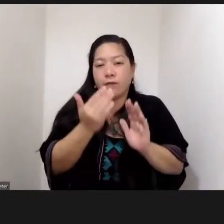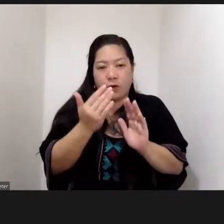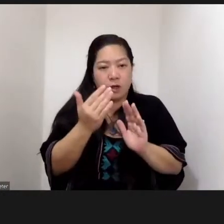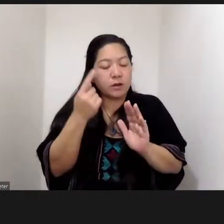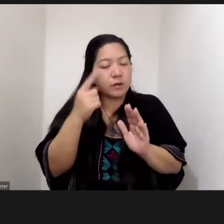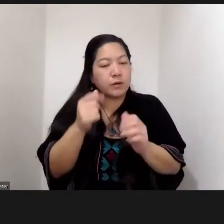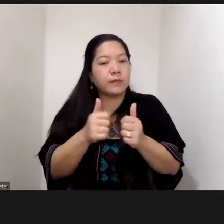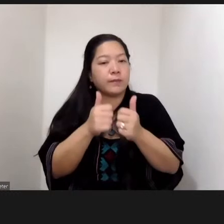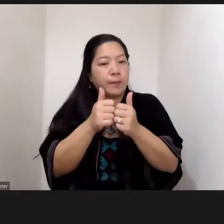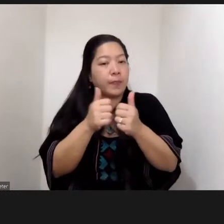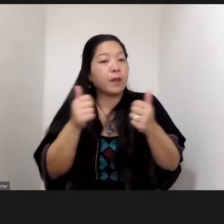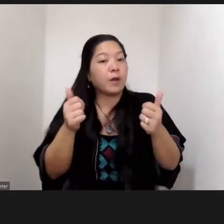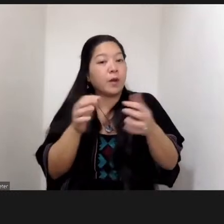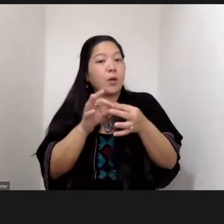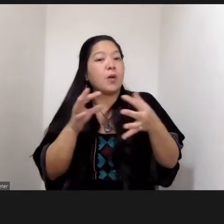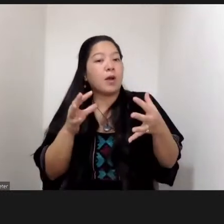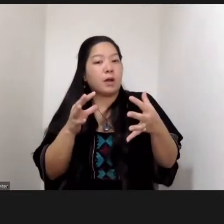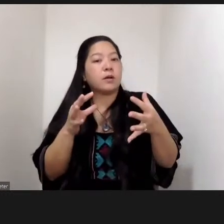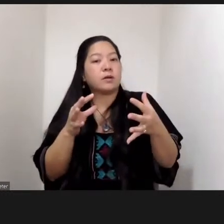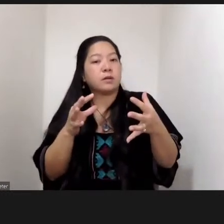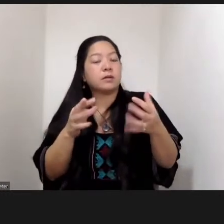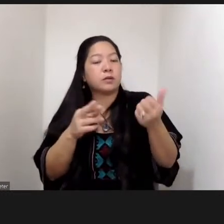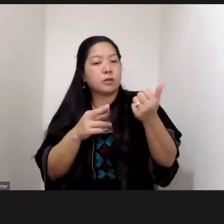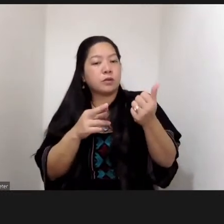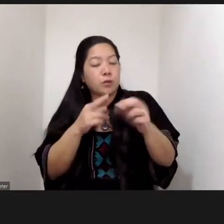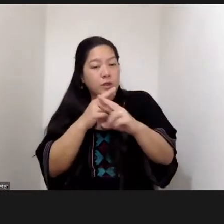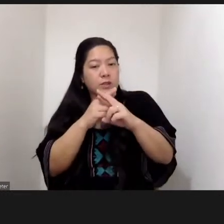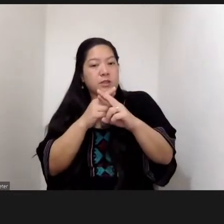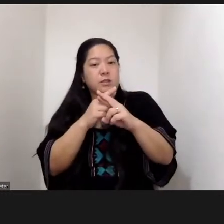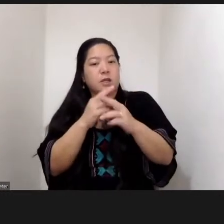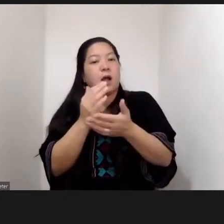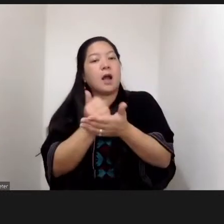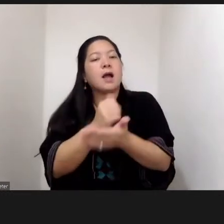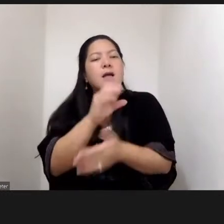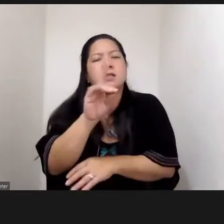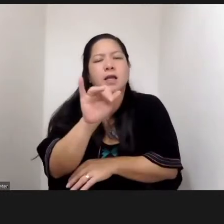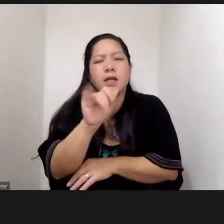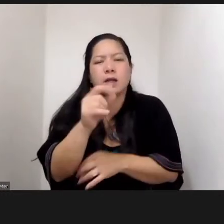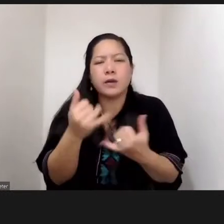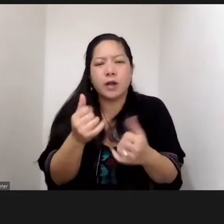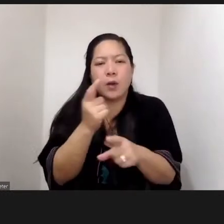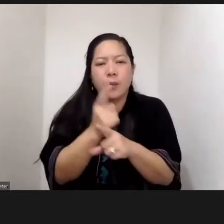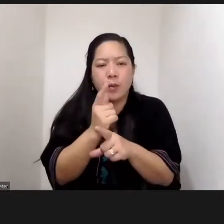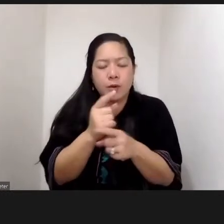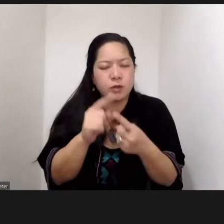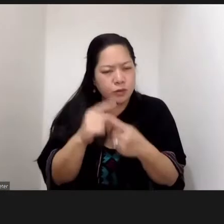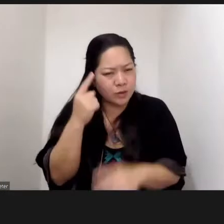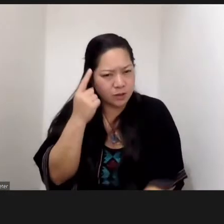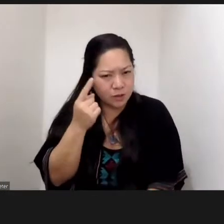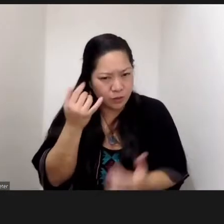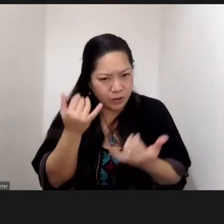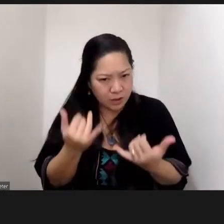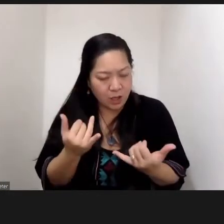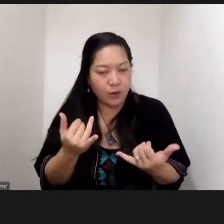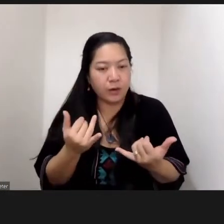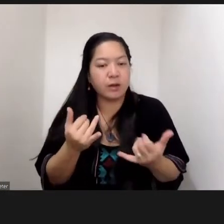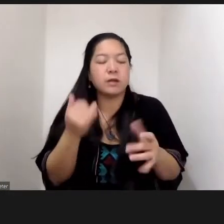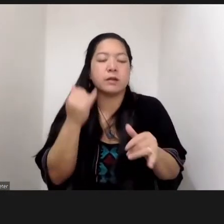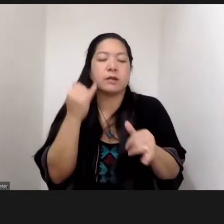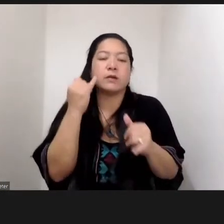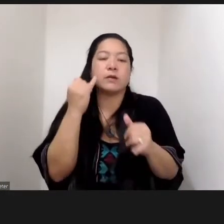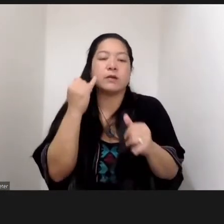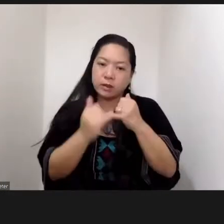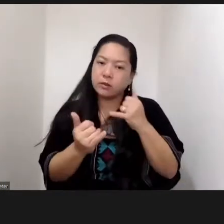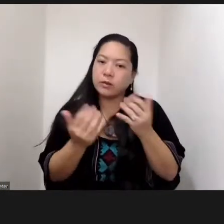adjusting restrictions based on data, it is appropriate at this time to consider the final